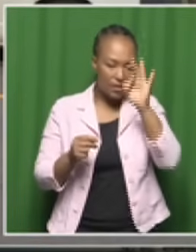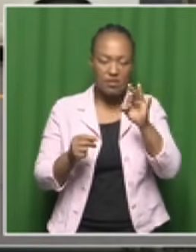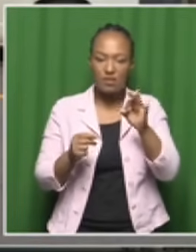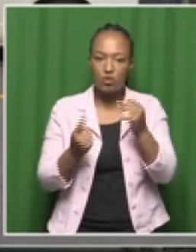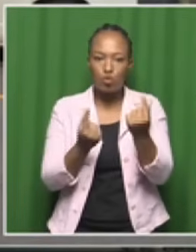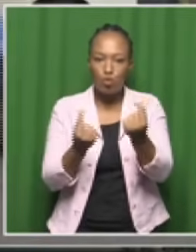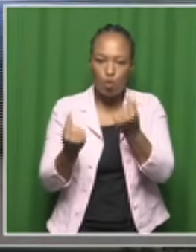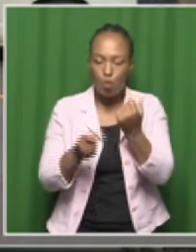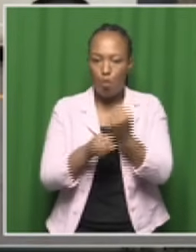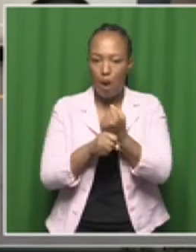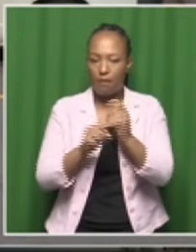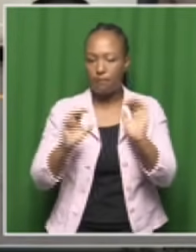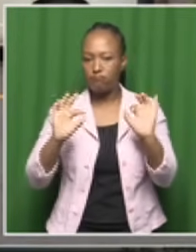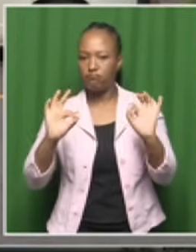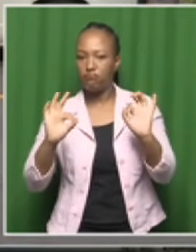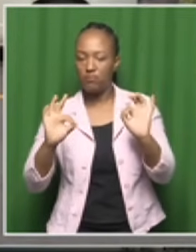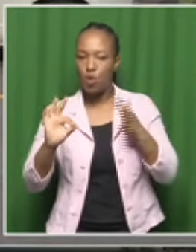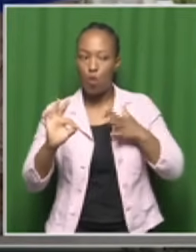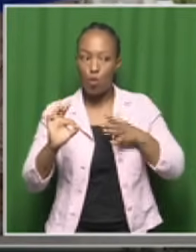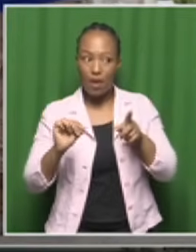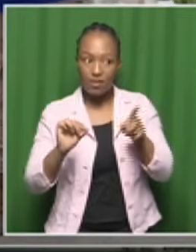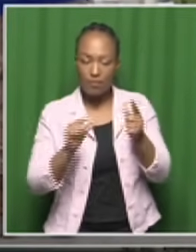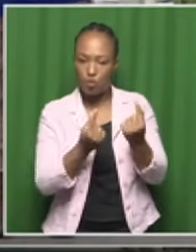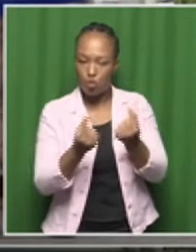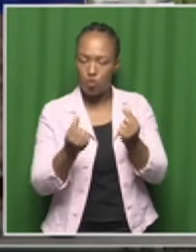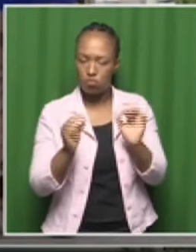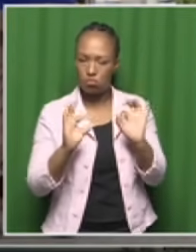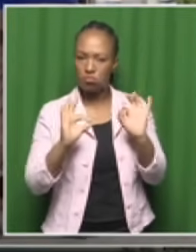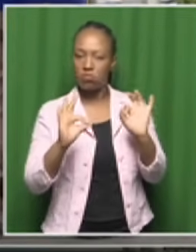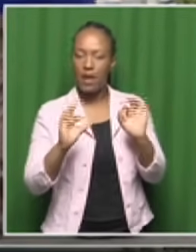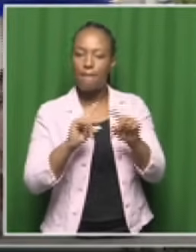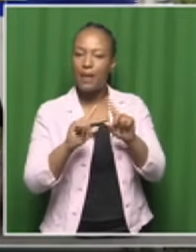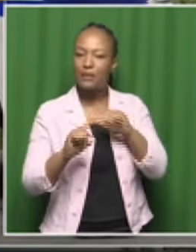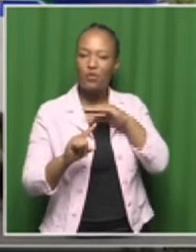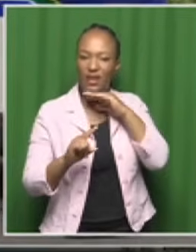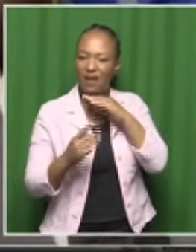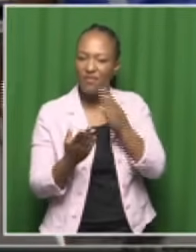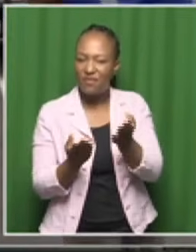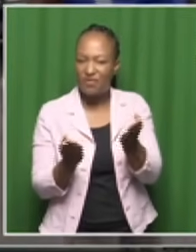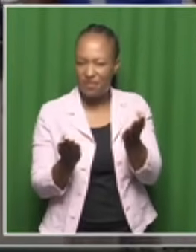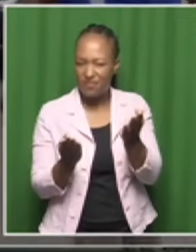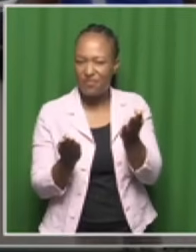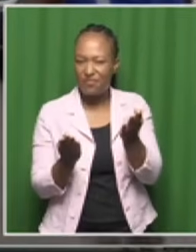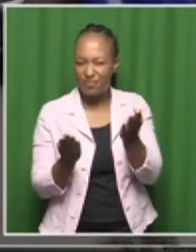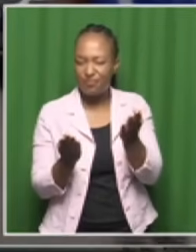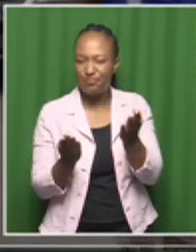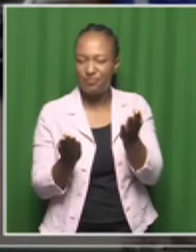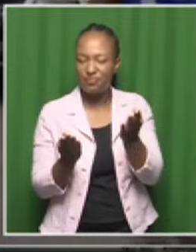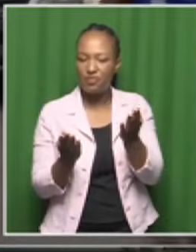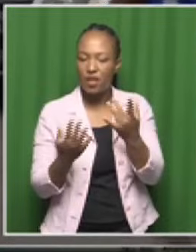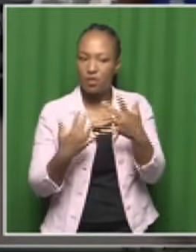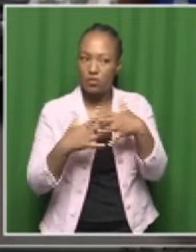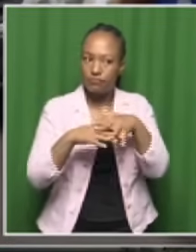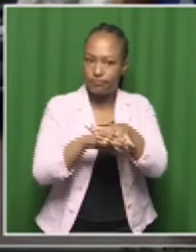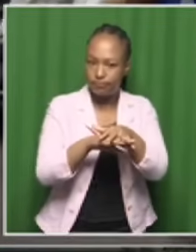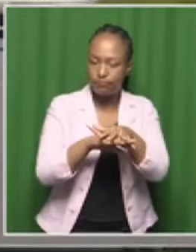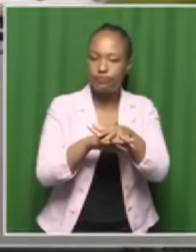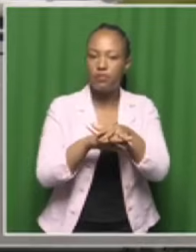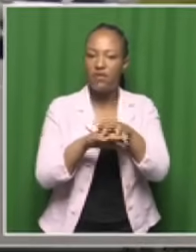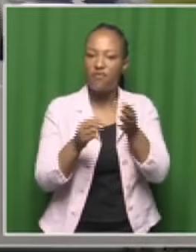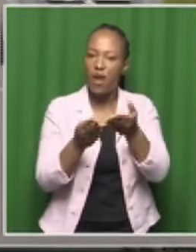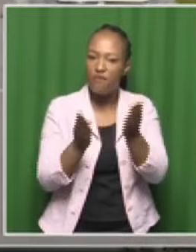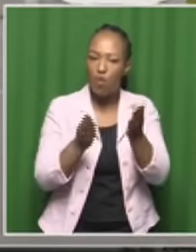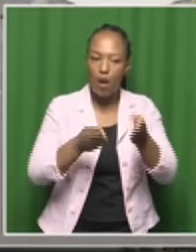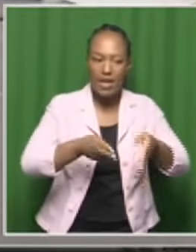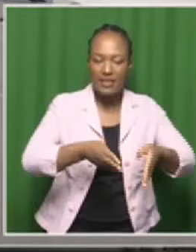job in the way that we would like for them to be doing their job, in terms of implementing laws at every street and